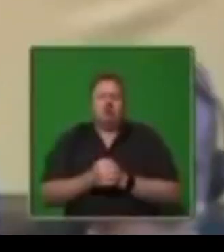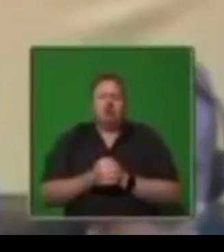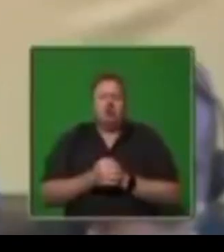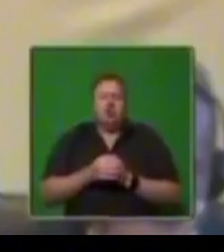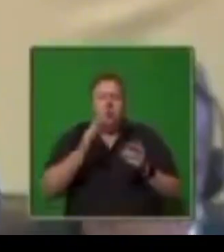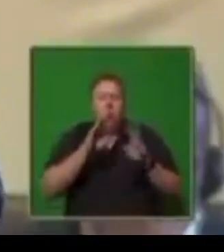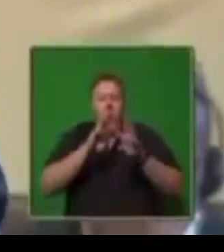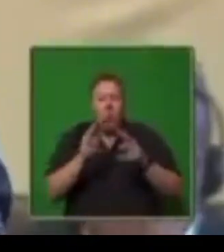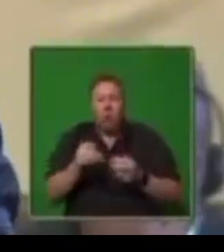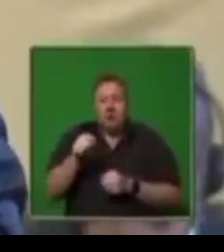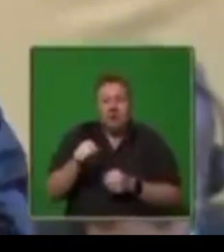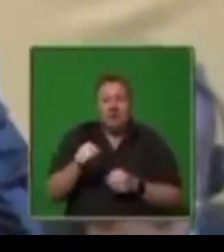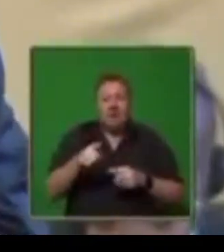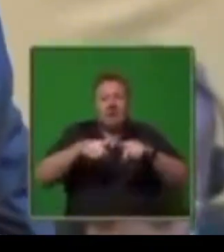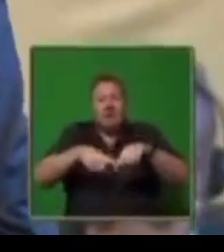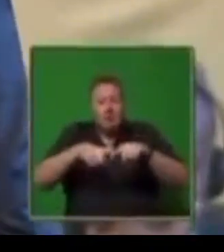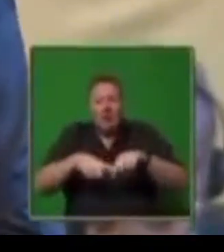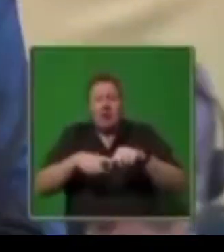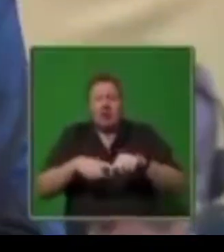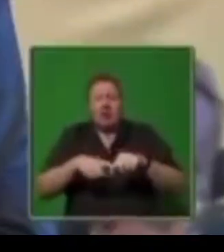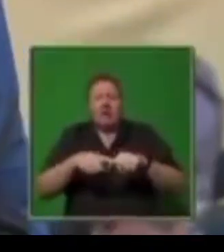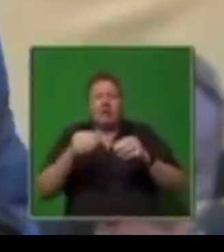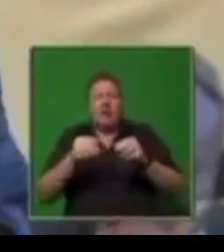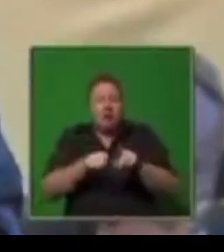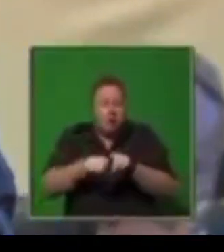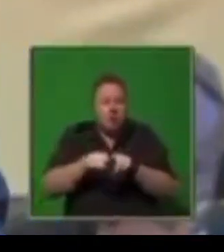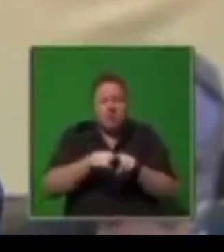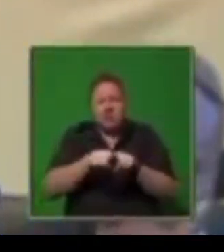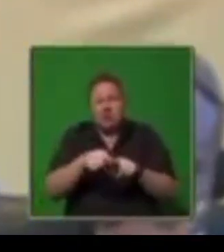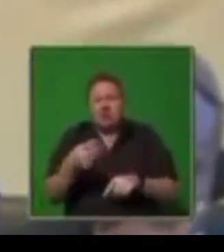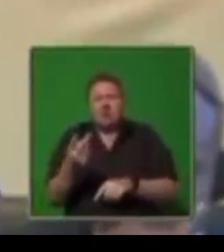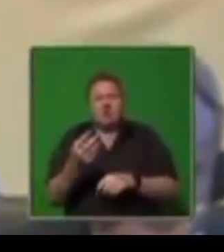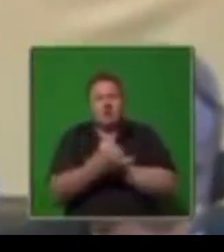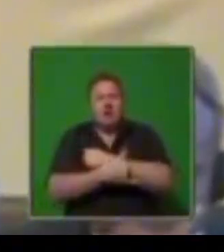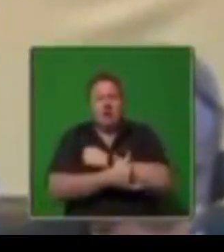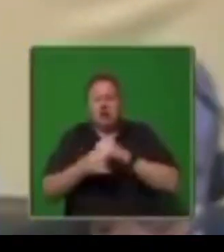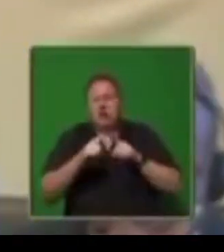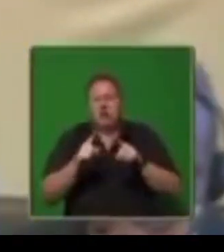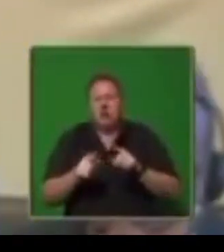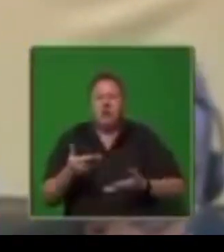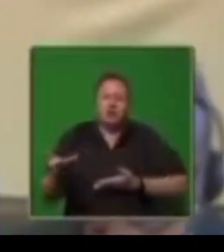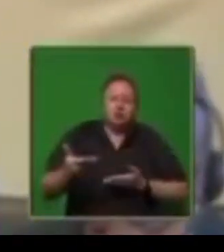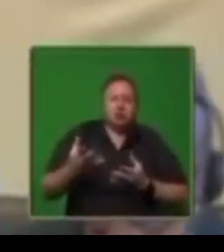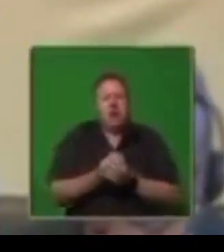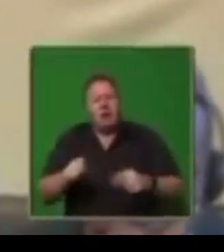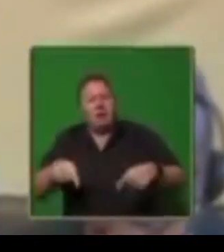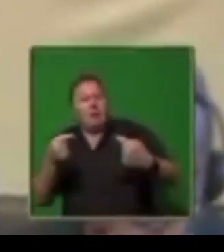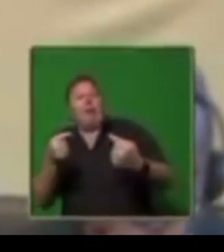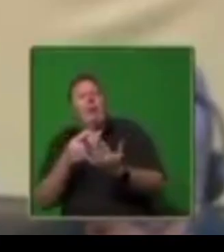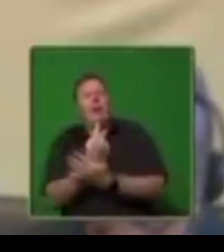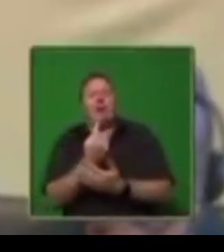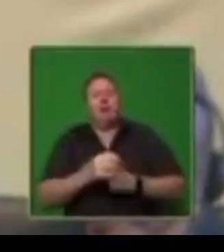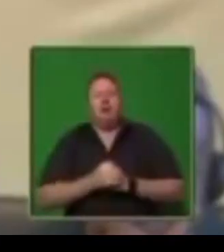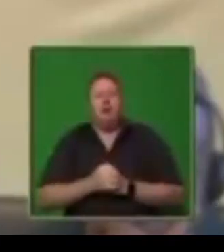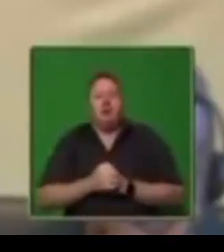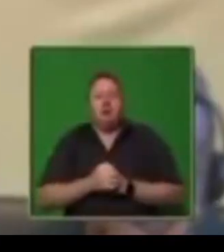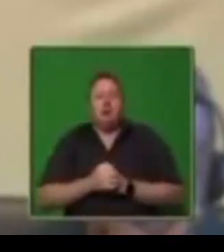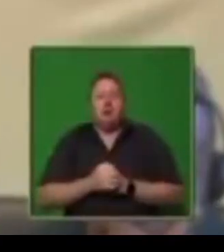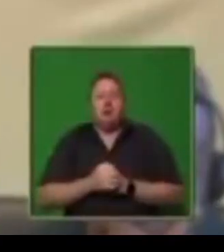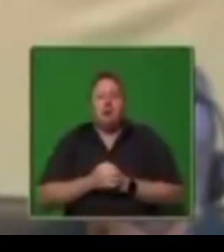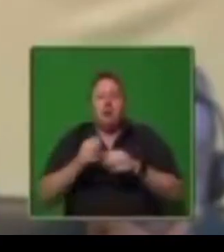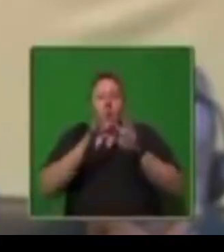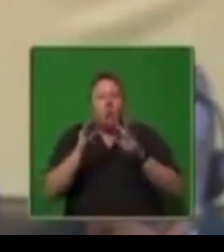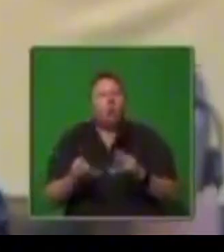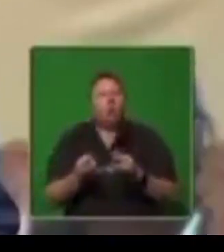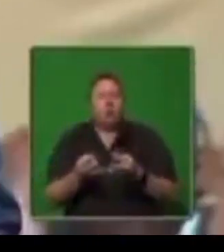is a world of both interdependence and competition, of cooperation and conflict. It is a multipolar world